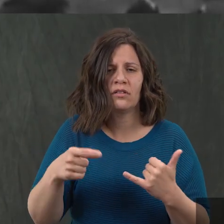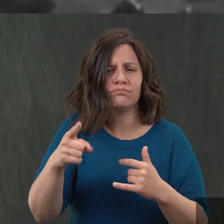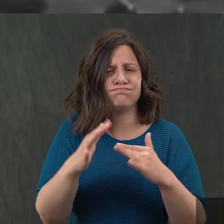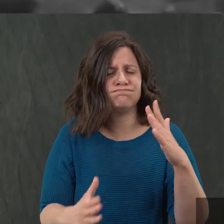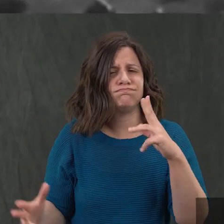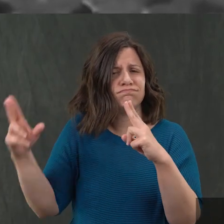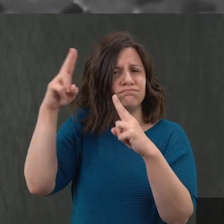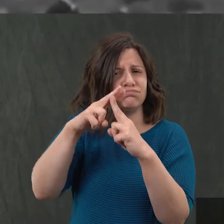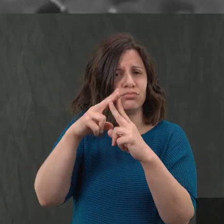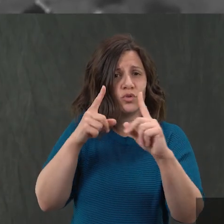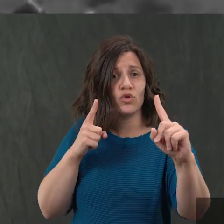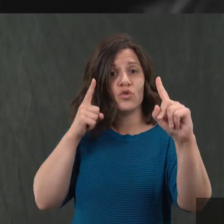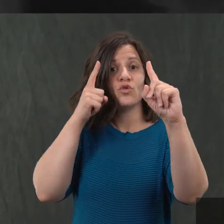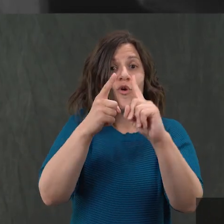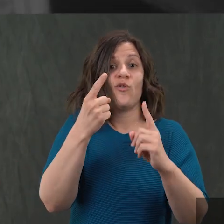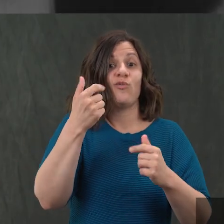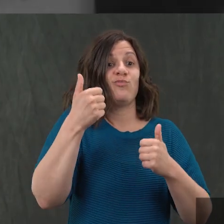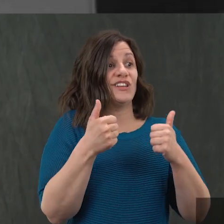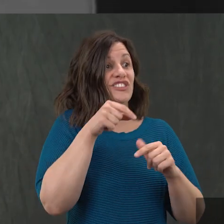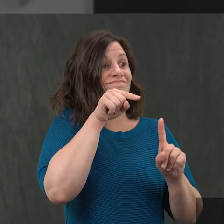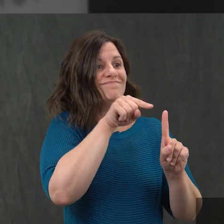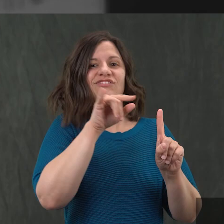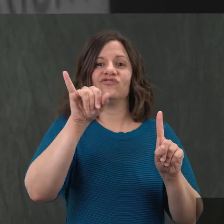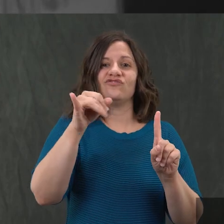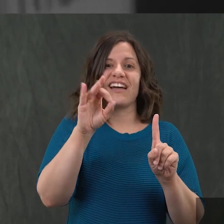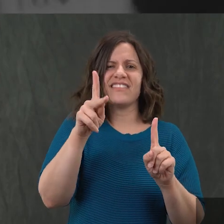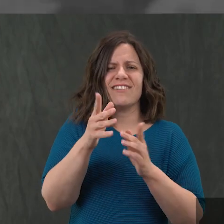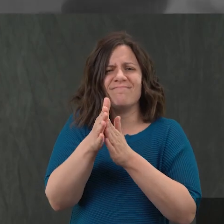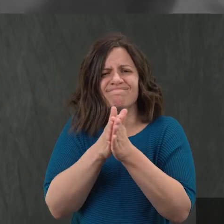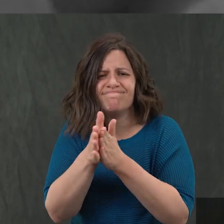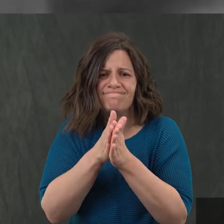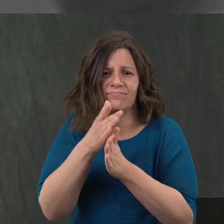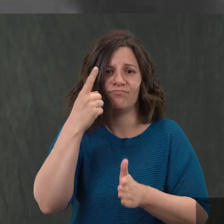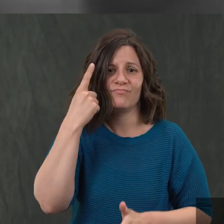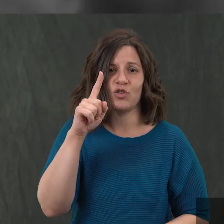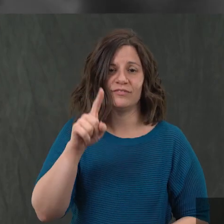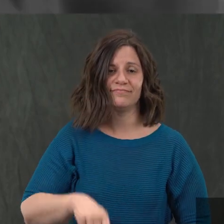This is the foremost goal which John Kennedy has striven for."